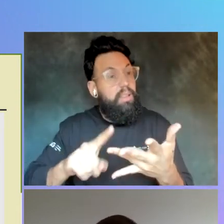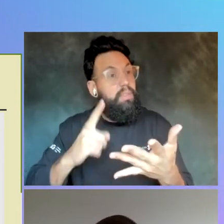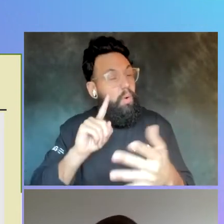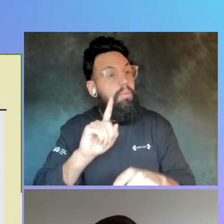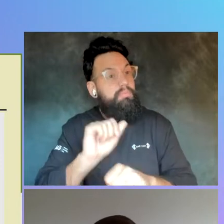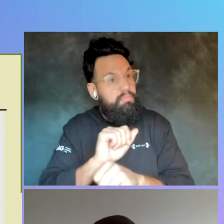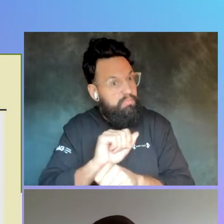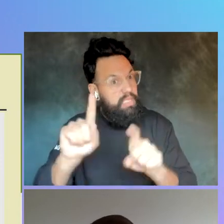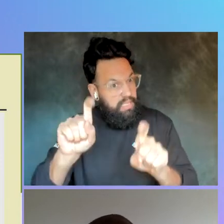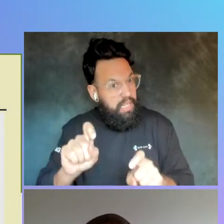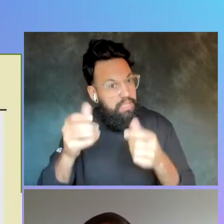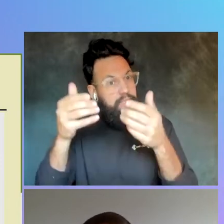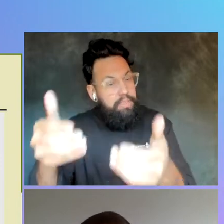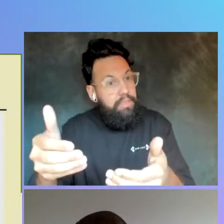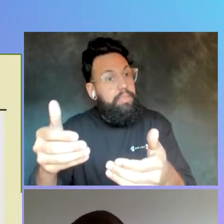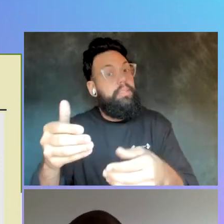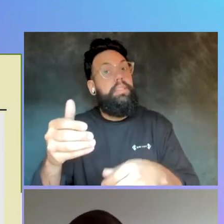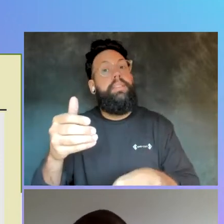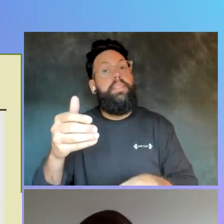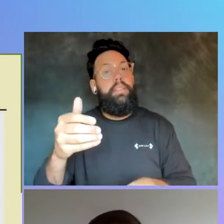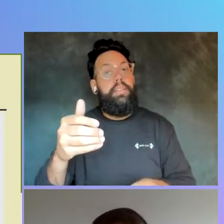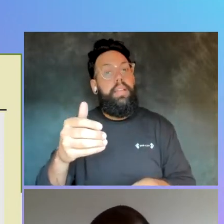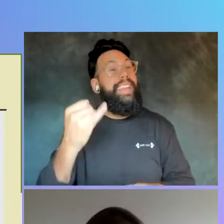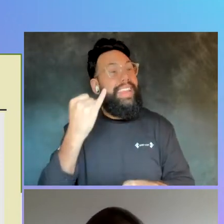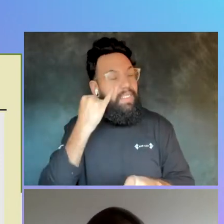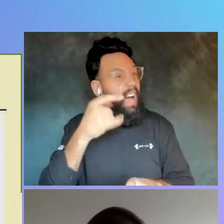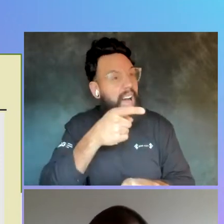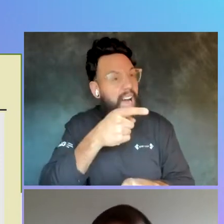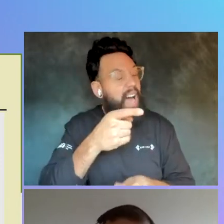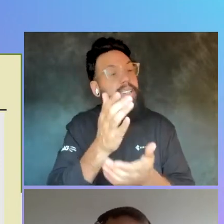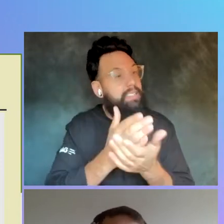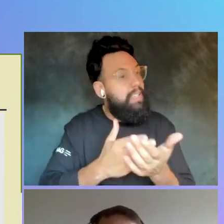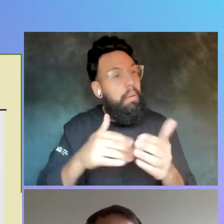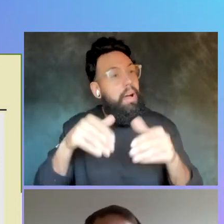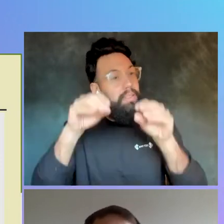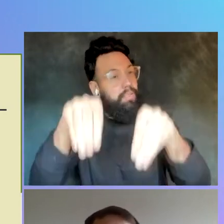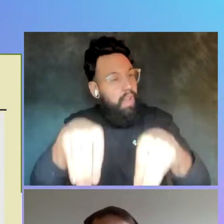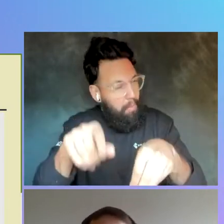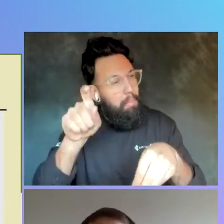instructions on how to fill in the missing blanks.